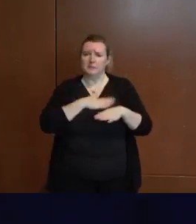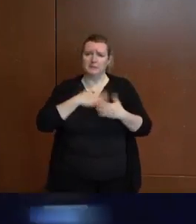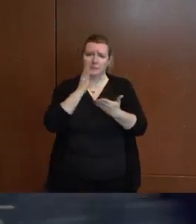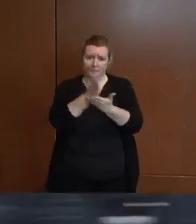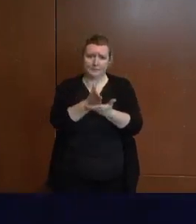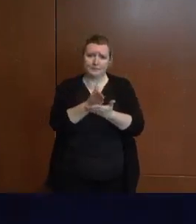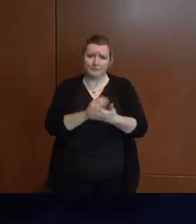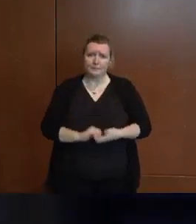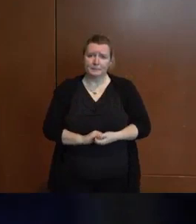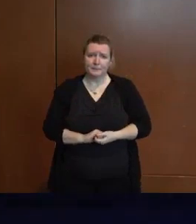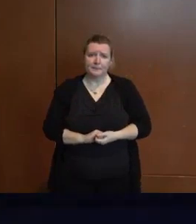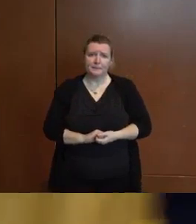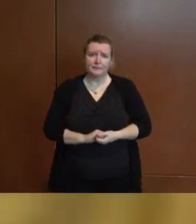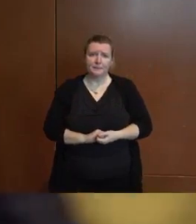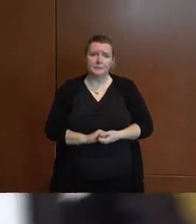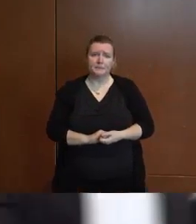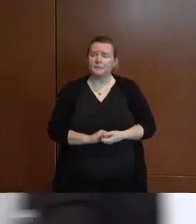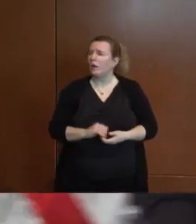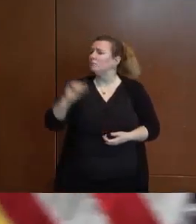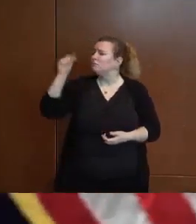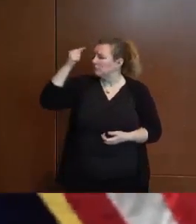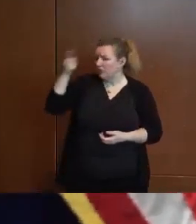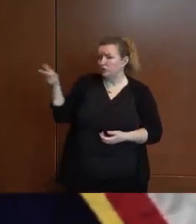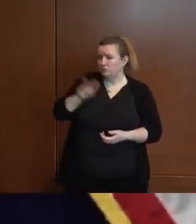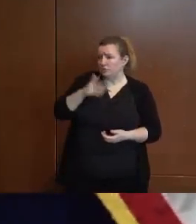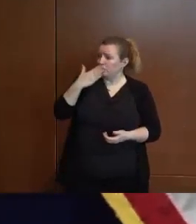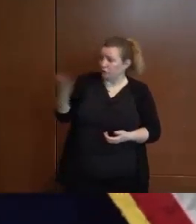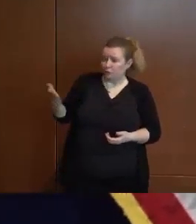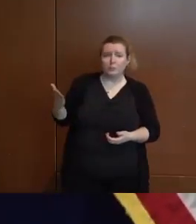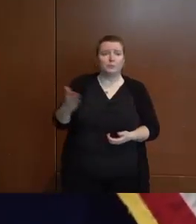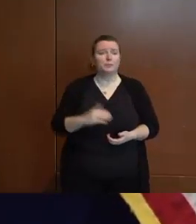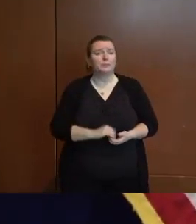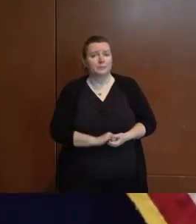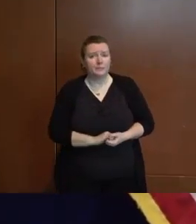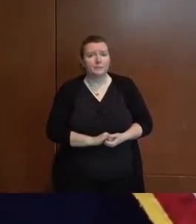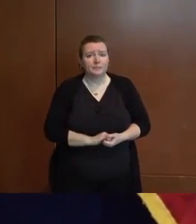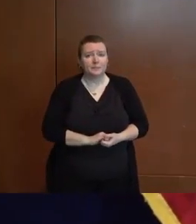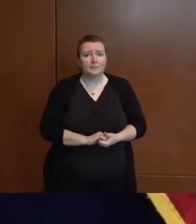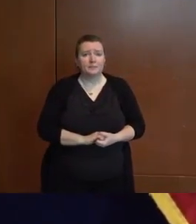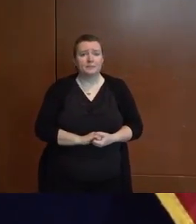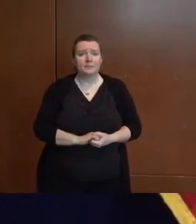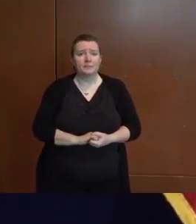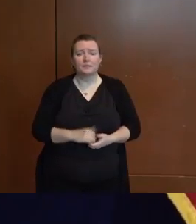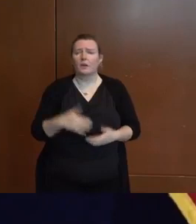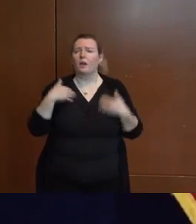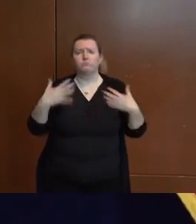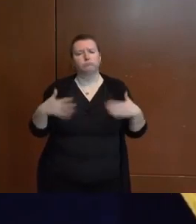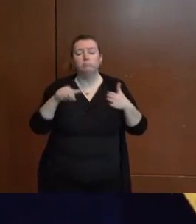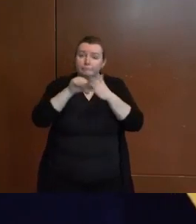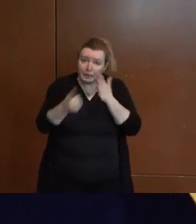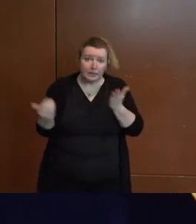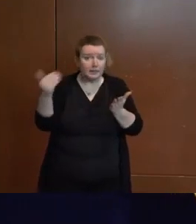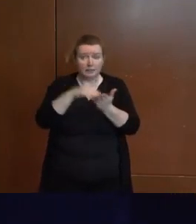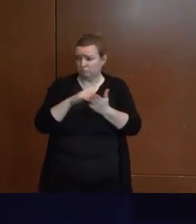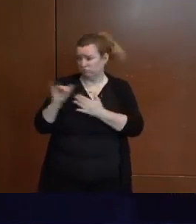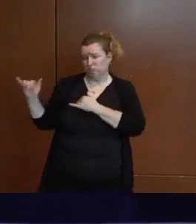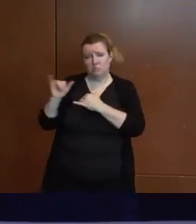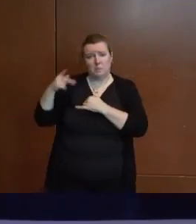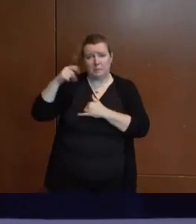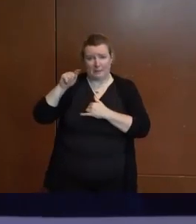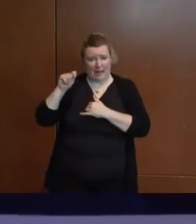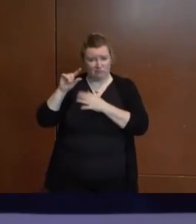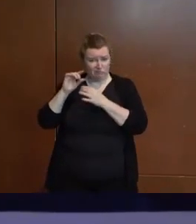You appreciate that. I can't underscore that enough. And we're going to take aggressive action, whether it's the state